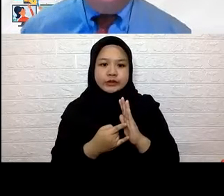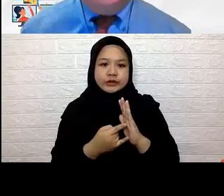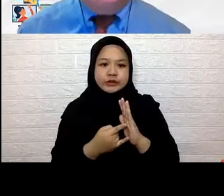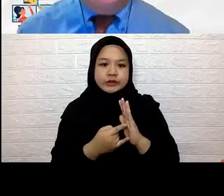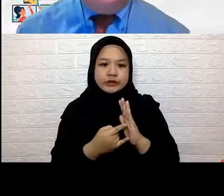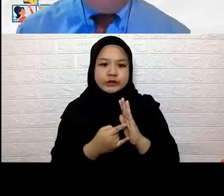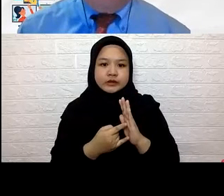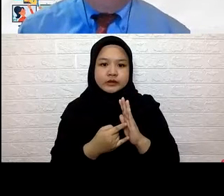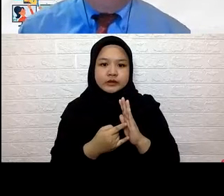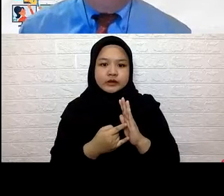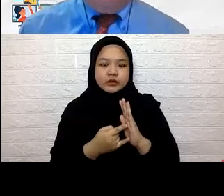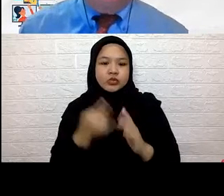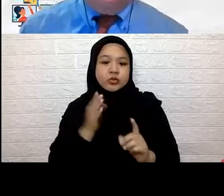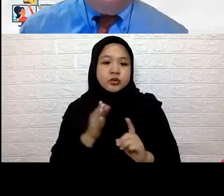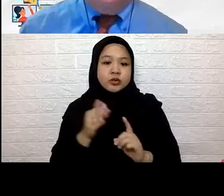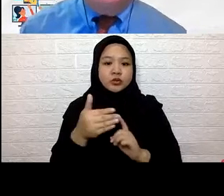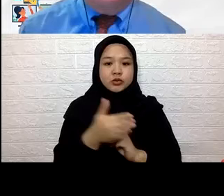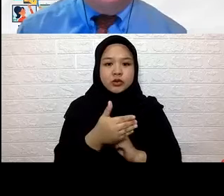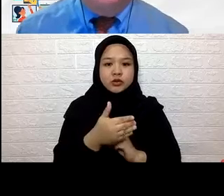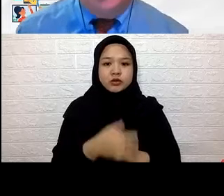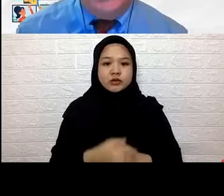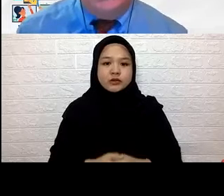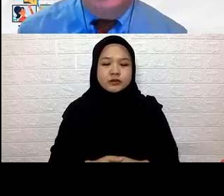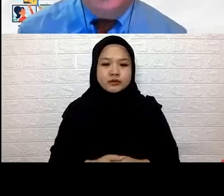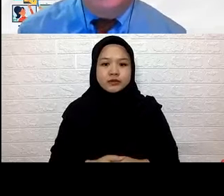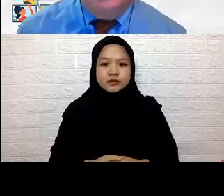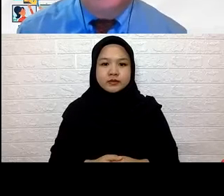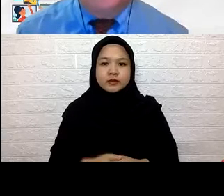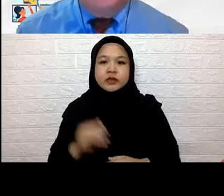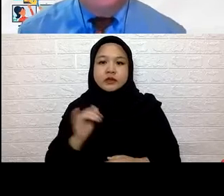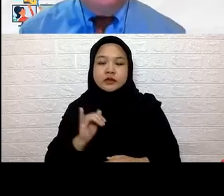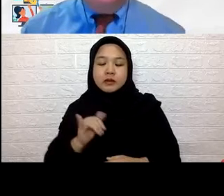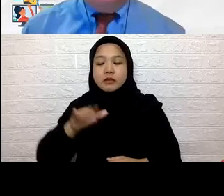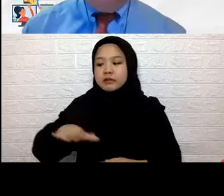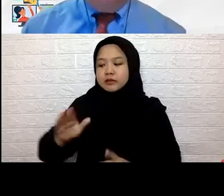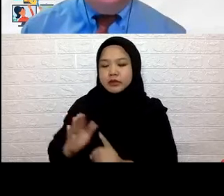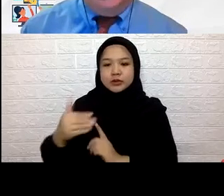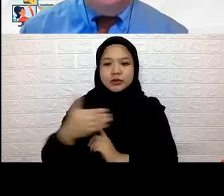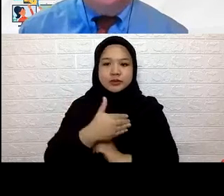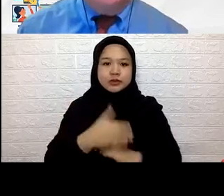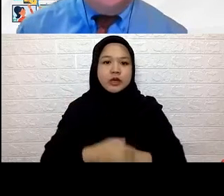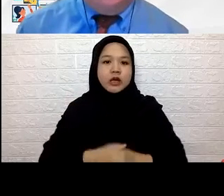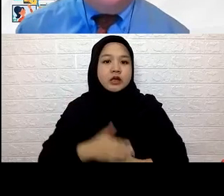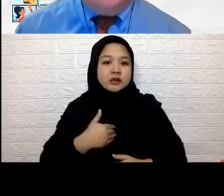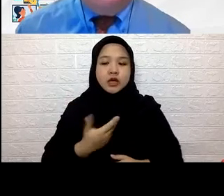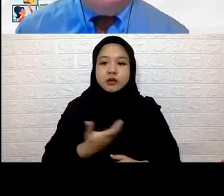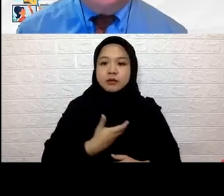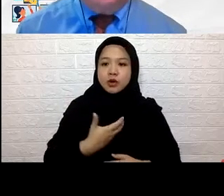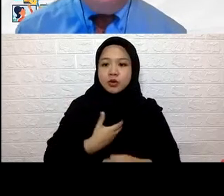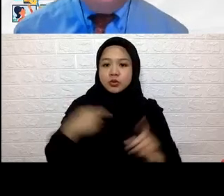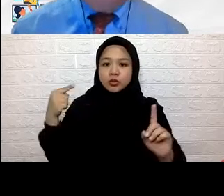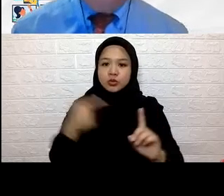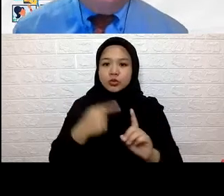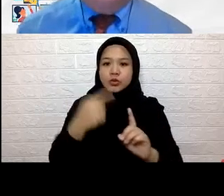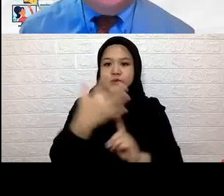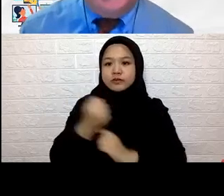this is what I would like to cover this morning with you. Number one, I want to reflect on